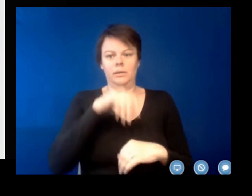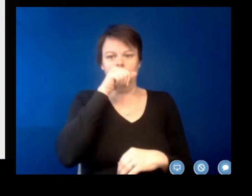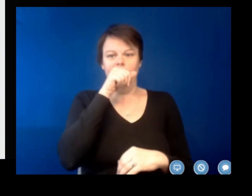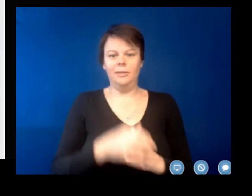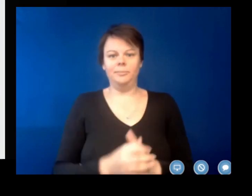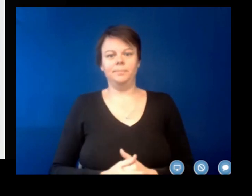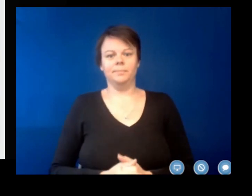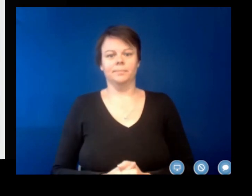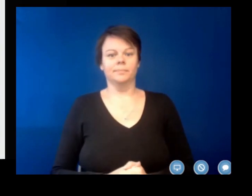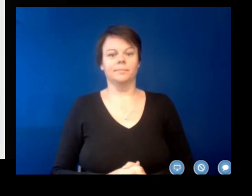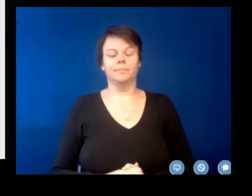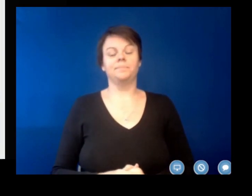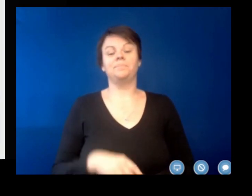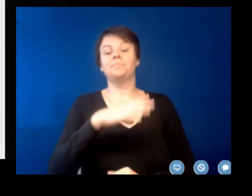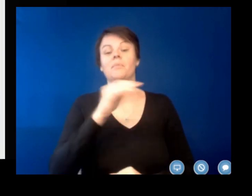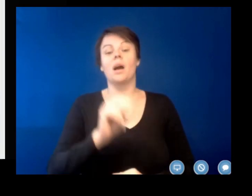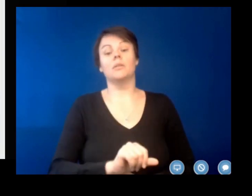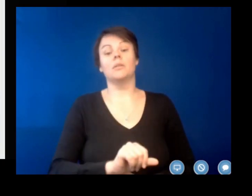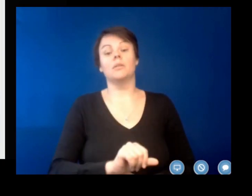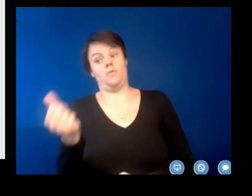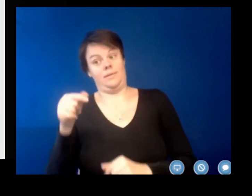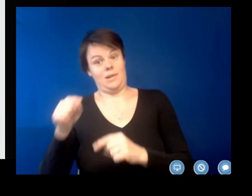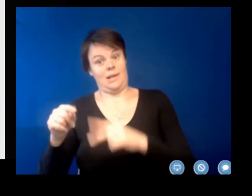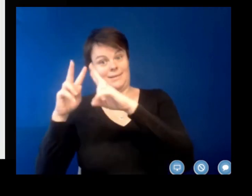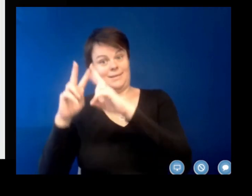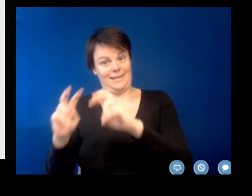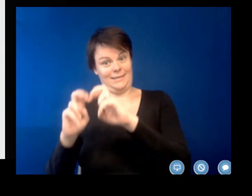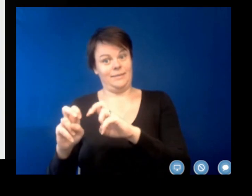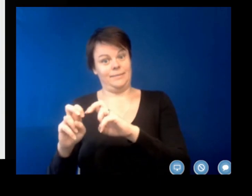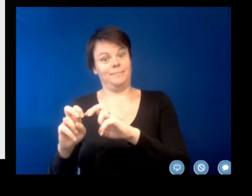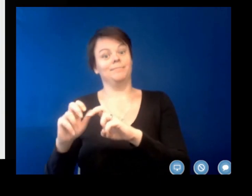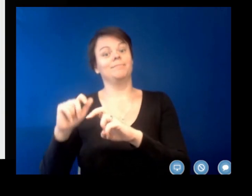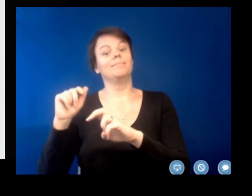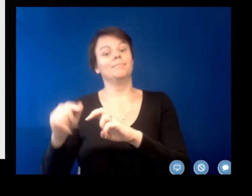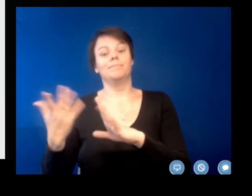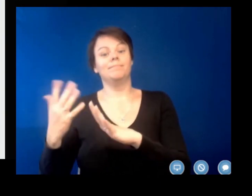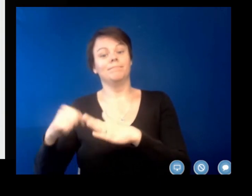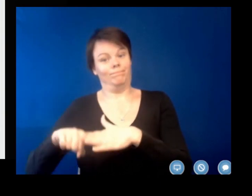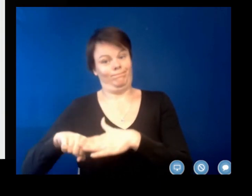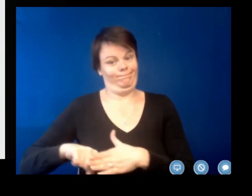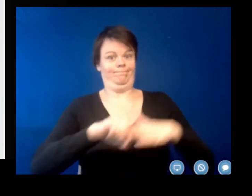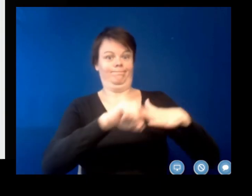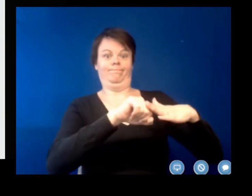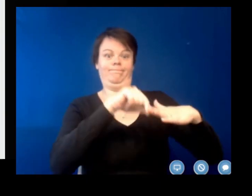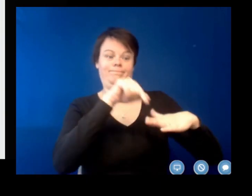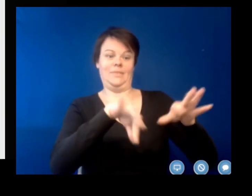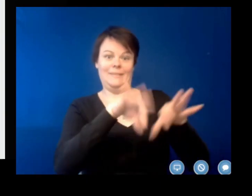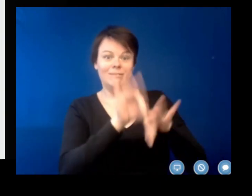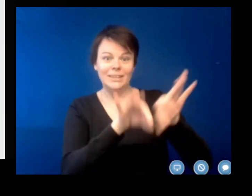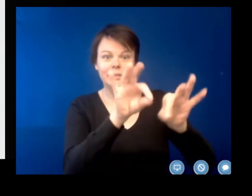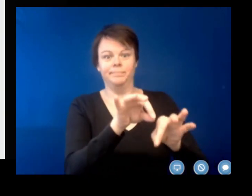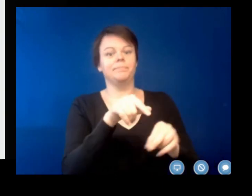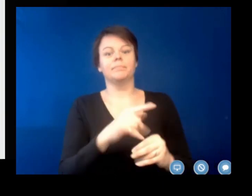and Redman was reflecting 43 concepts of competencies in education for sustainability and global